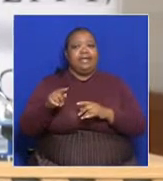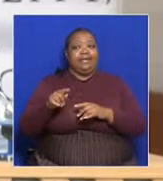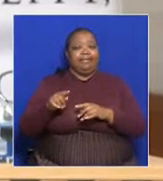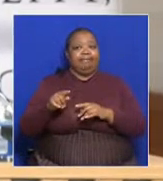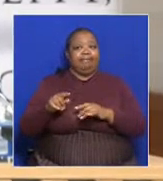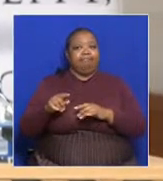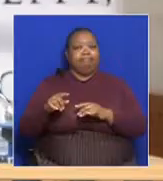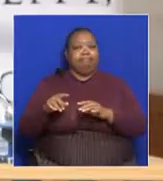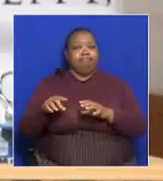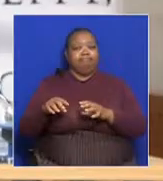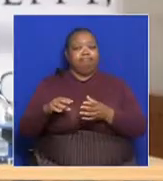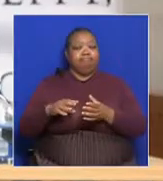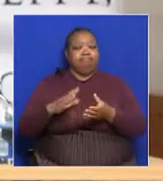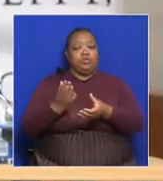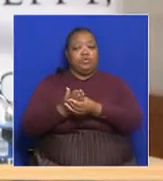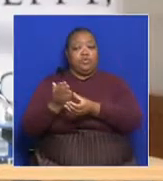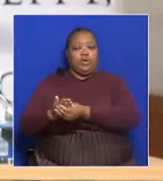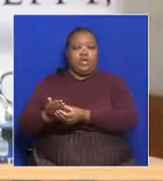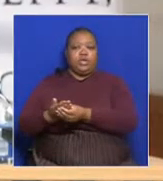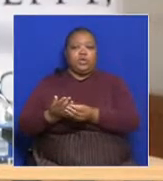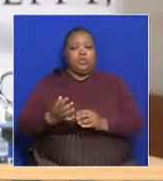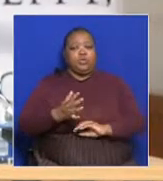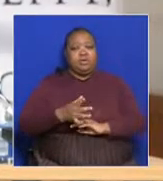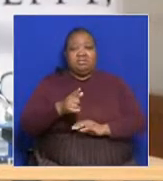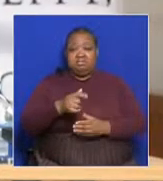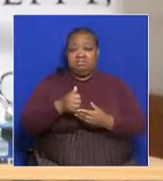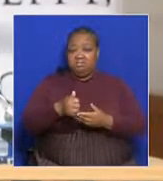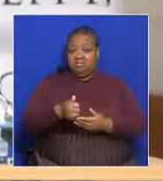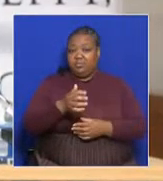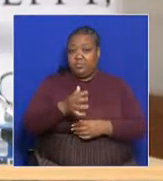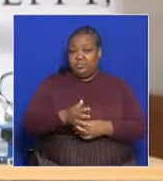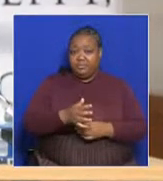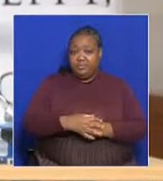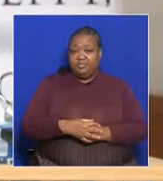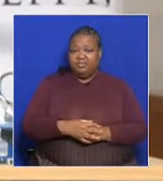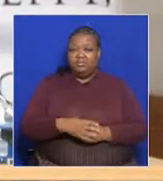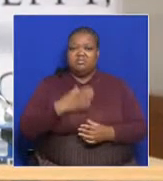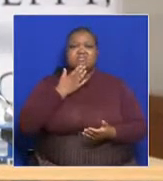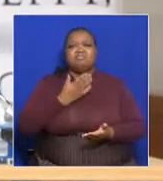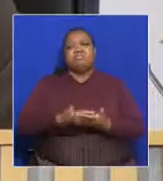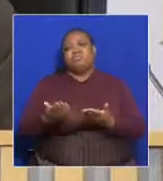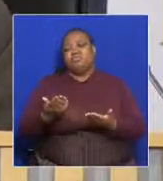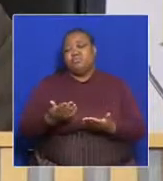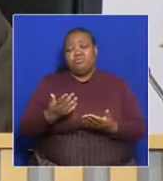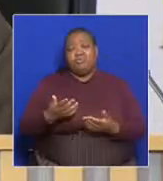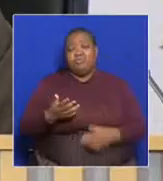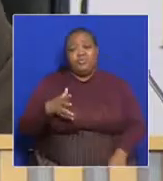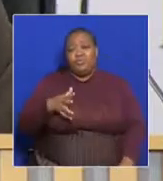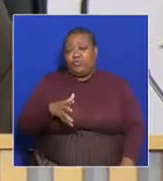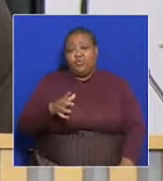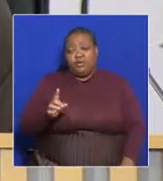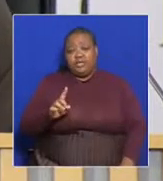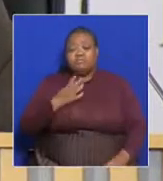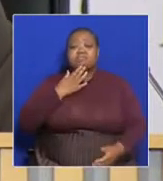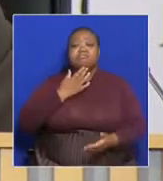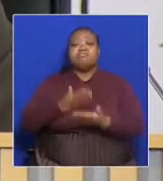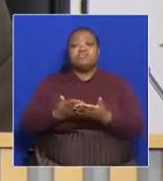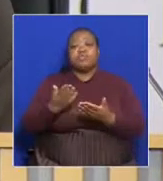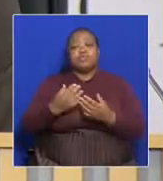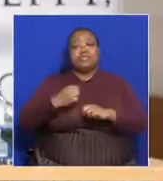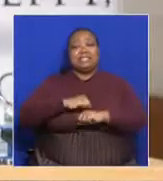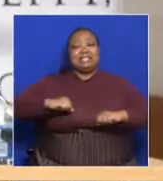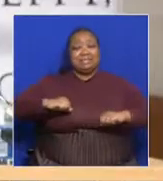assist you? I don't know what you're looking to prove, Commissioner, so I'm not sure. I'm if it's looking to honest. prove that there was capacity in and around Durban